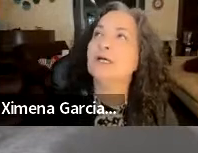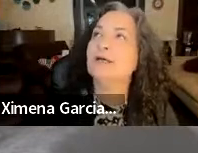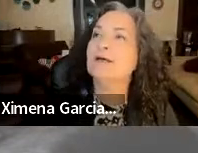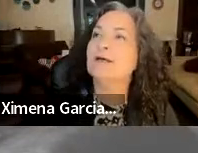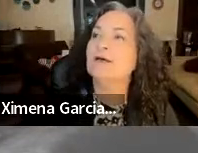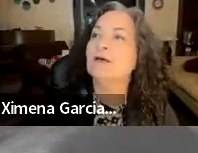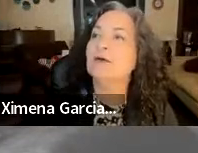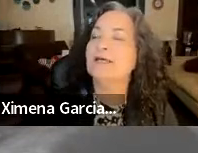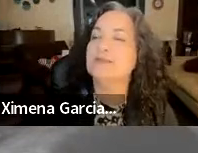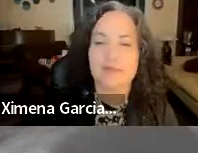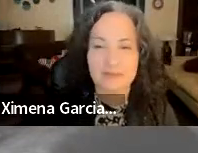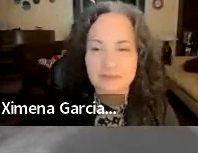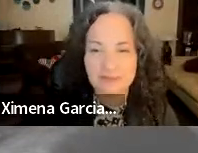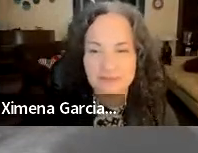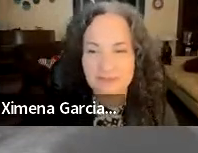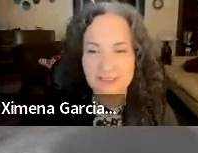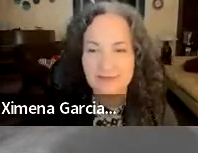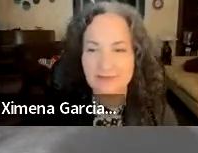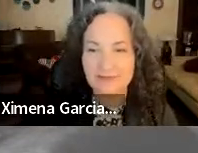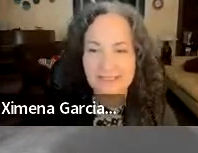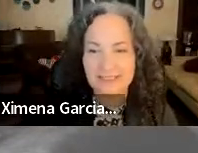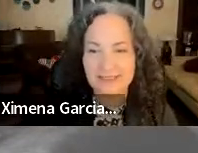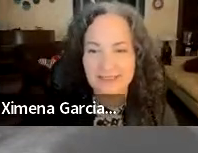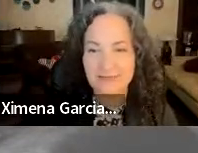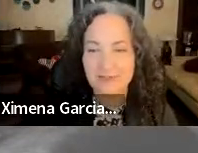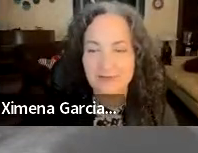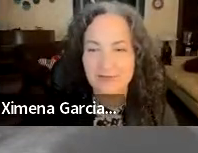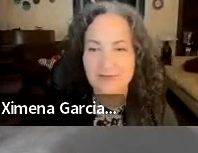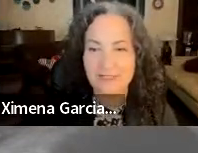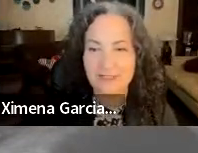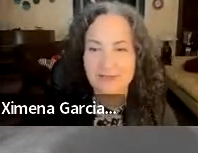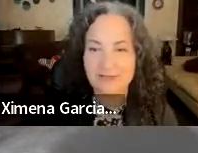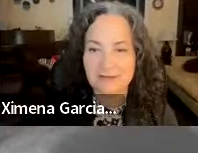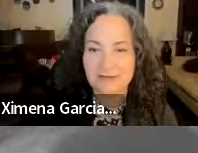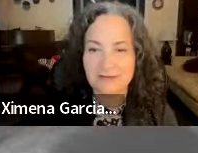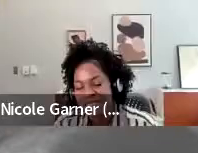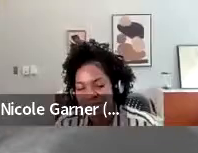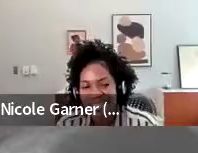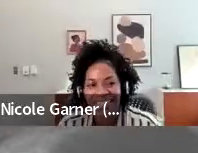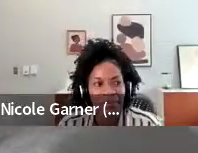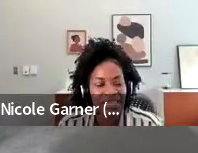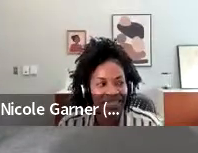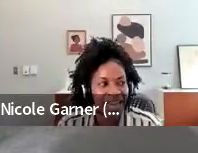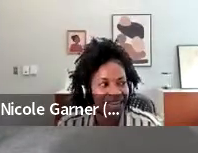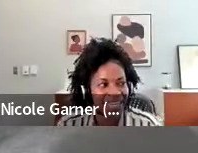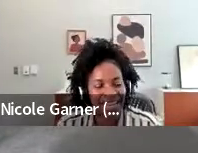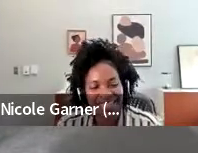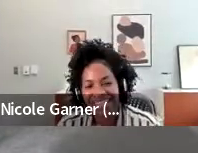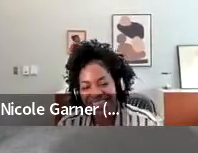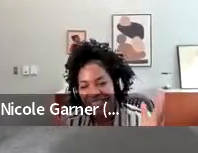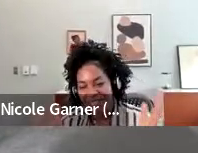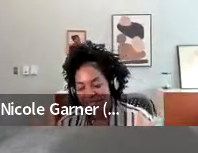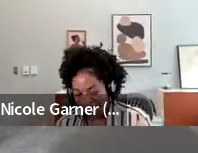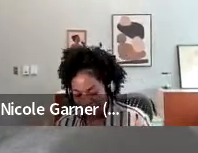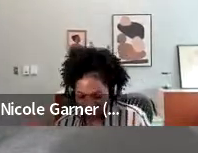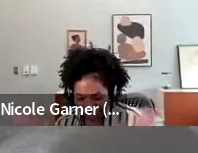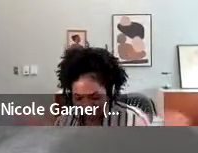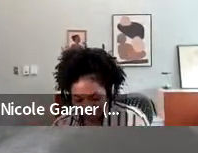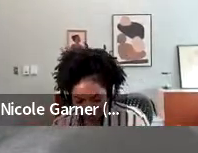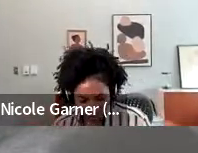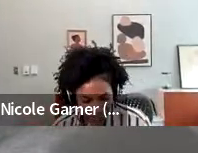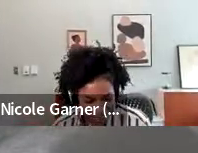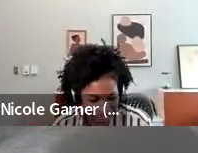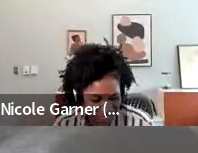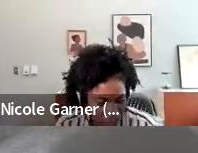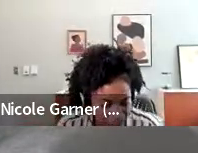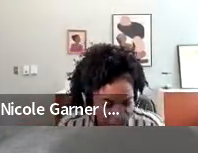Who has been the most interested in funding? Like when you go to funders? Absolutely. And I didn't leave, I